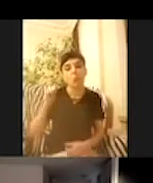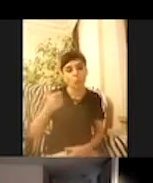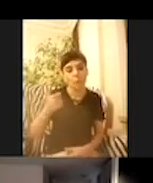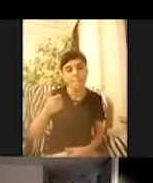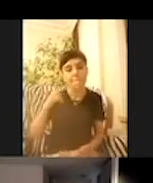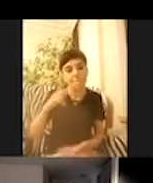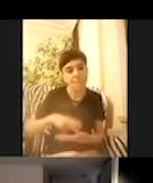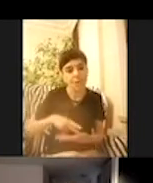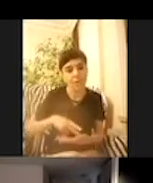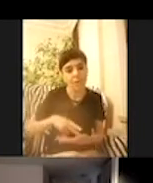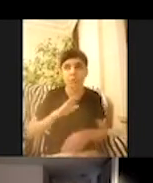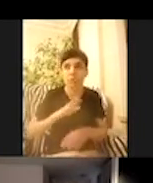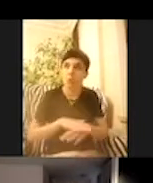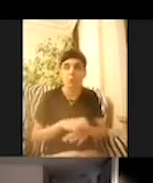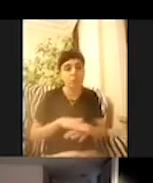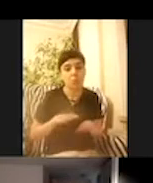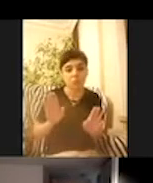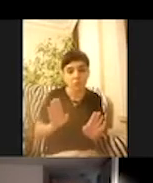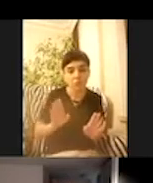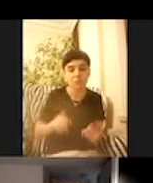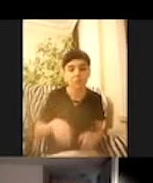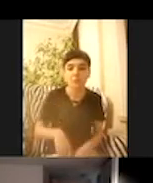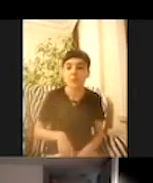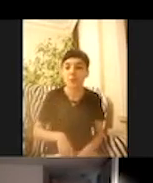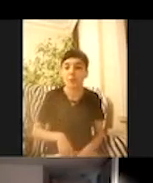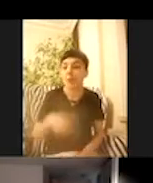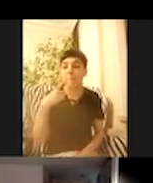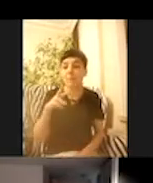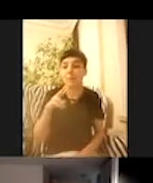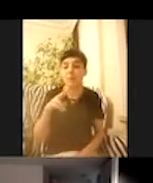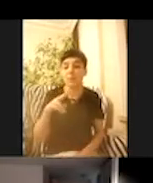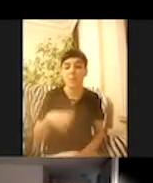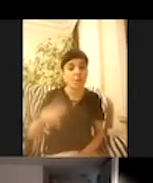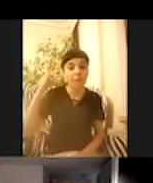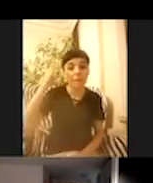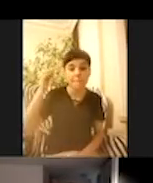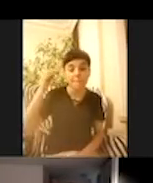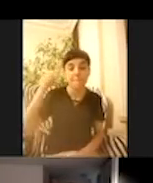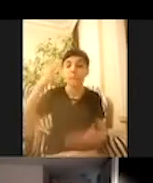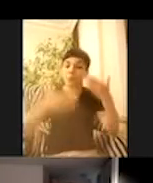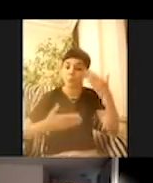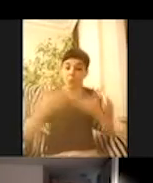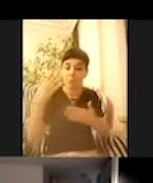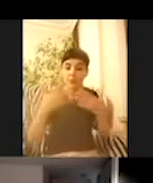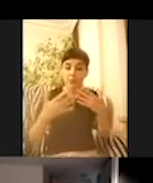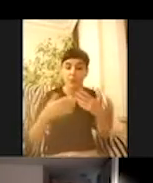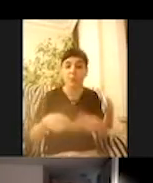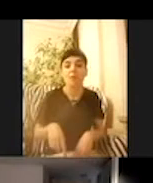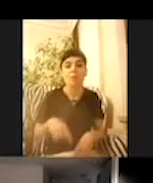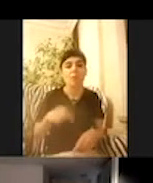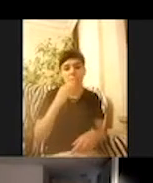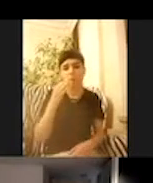Amsterdam television. Also, they made like also footage about it. So yes, I was married there on